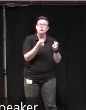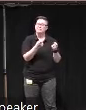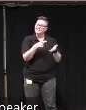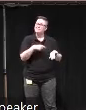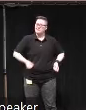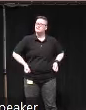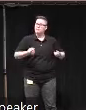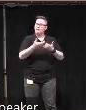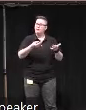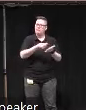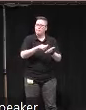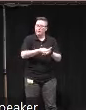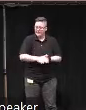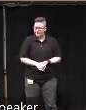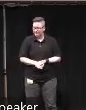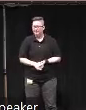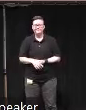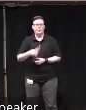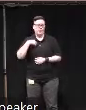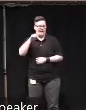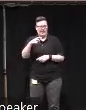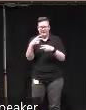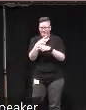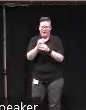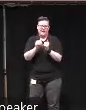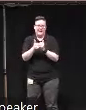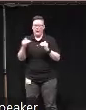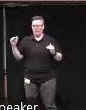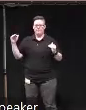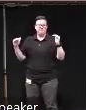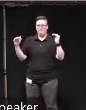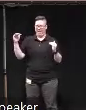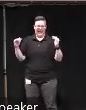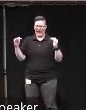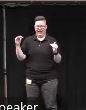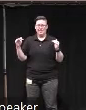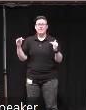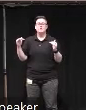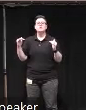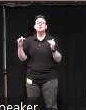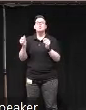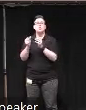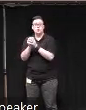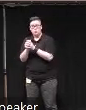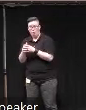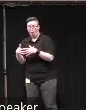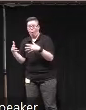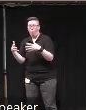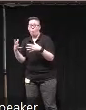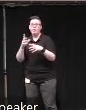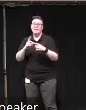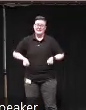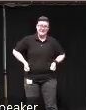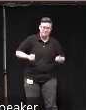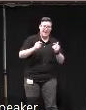things. We have to find a way to balance these growth and overall operating